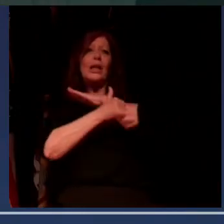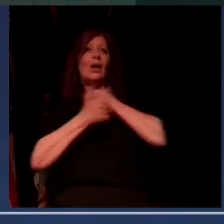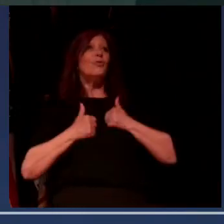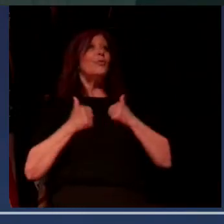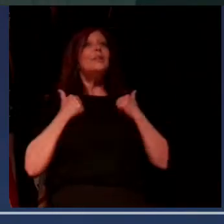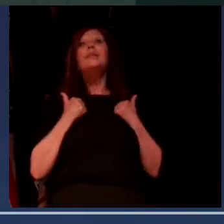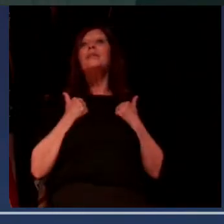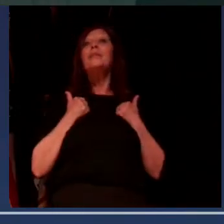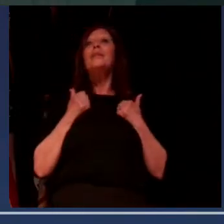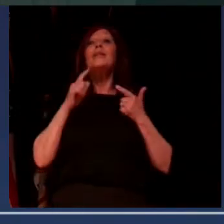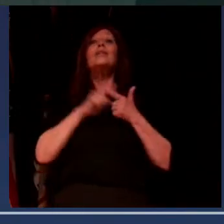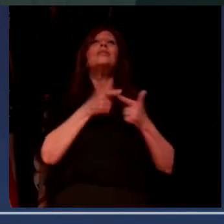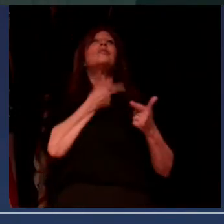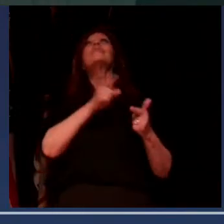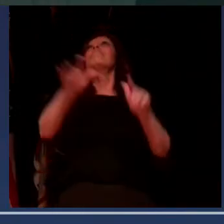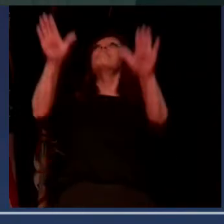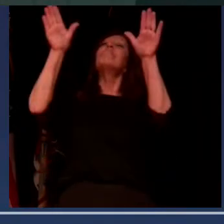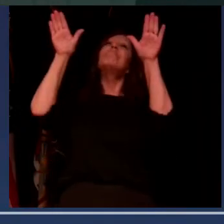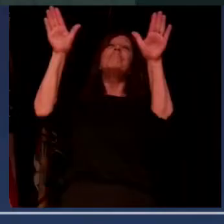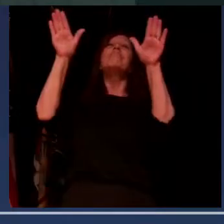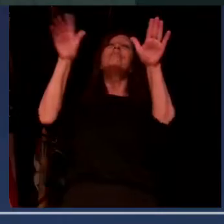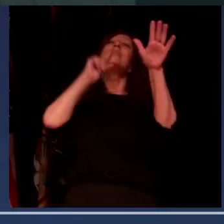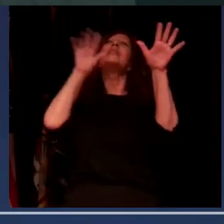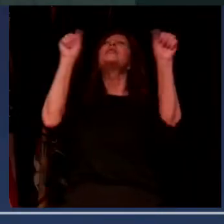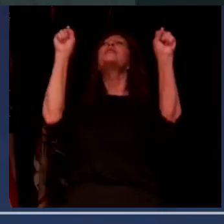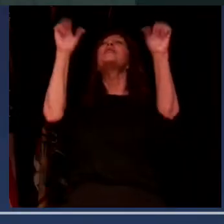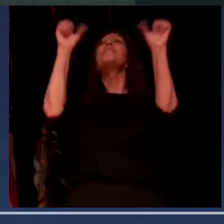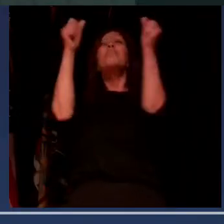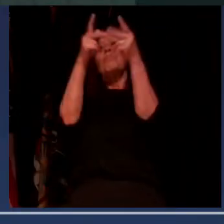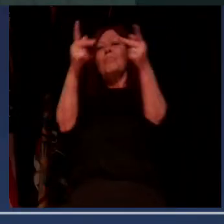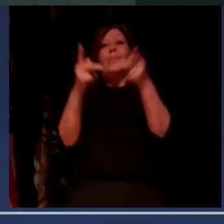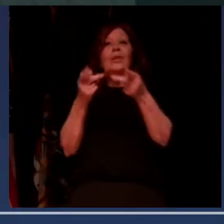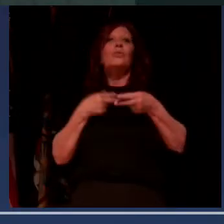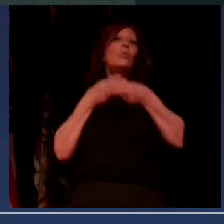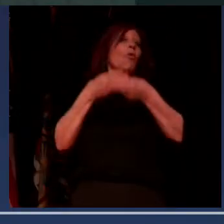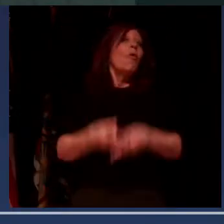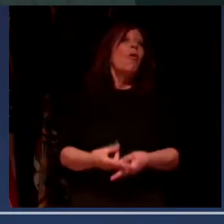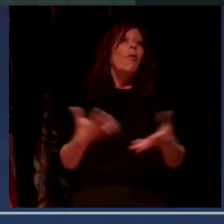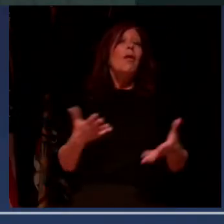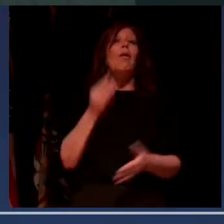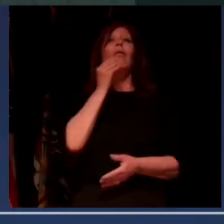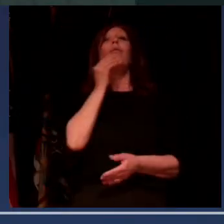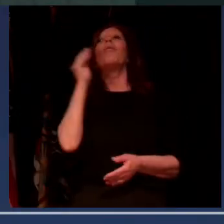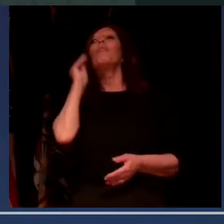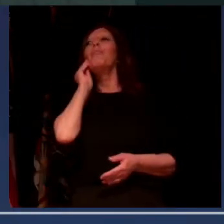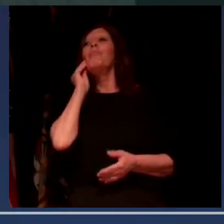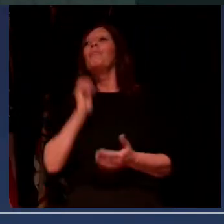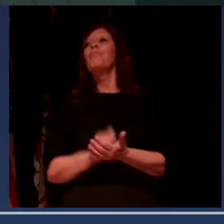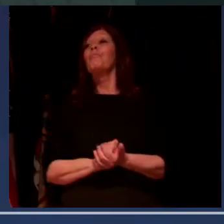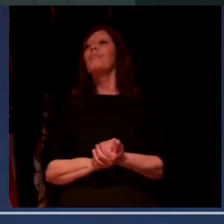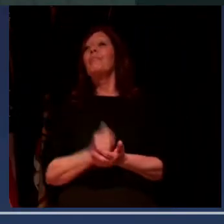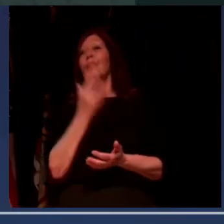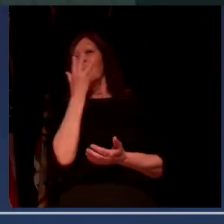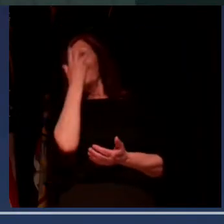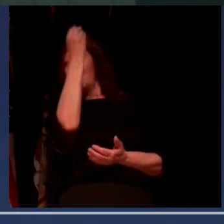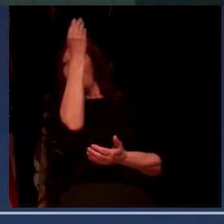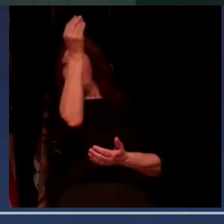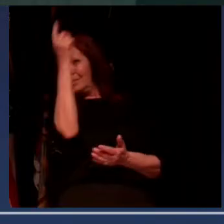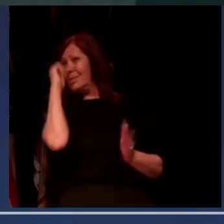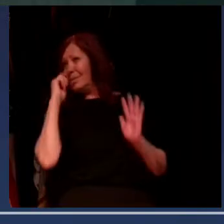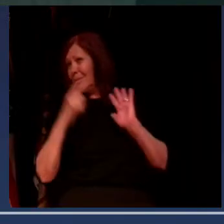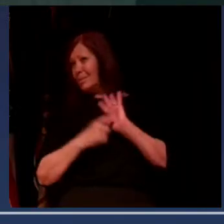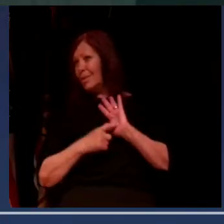residents, to sing the praises of this amazing place that we call home. Outside, did you notice